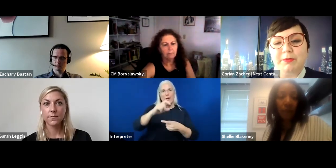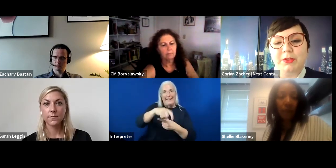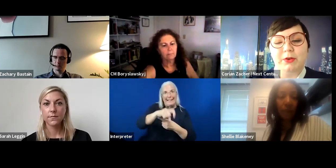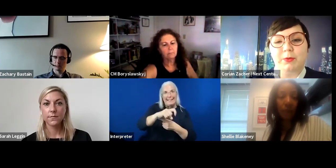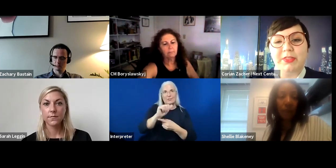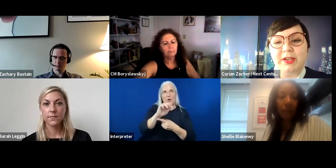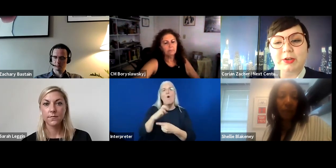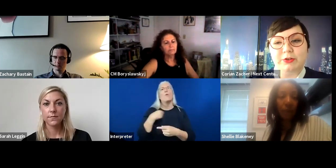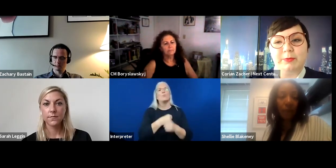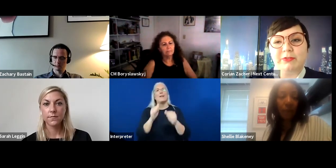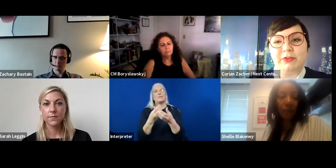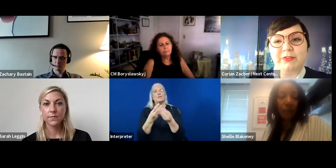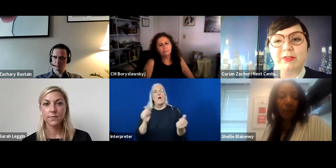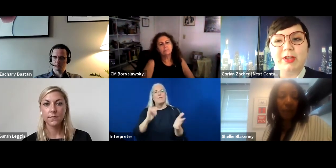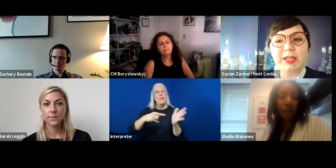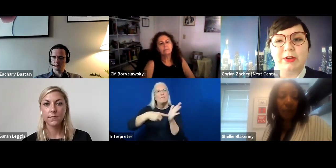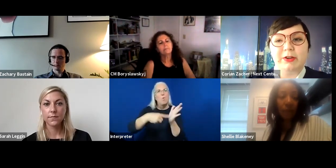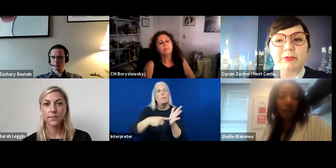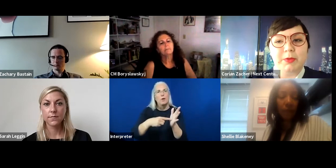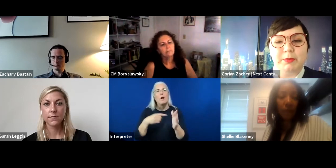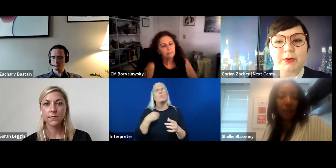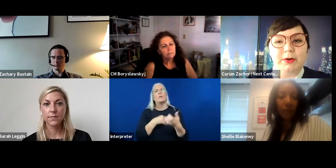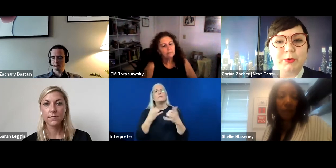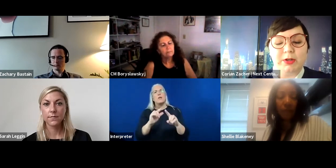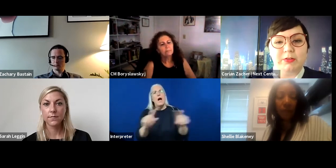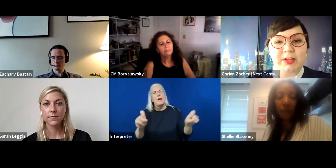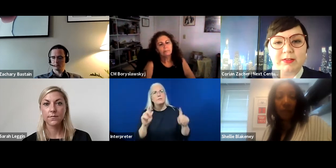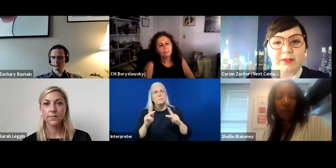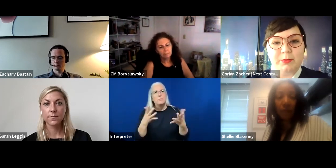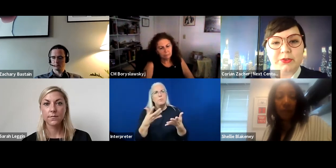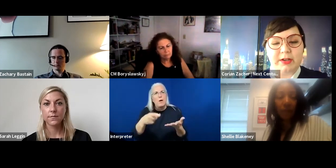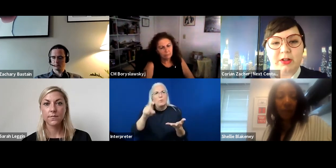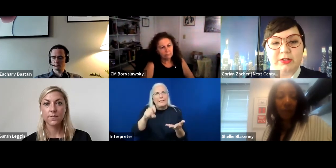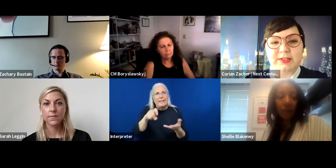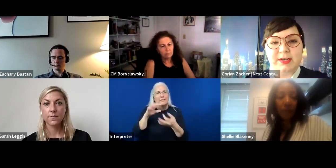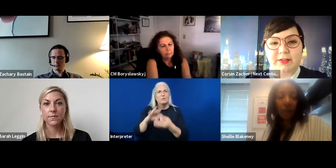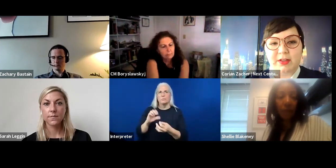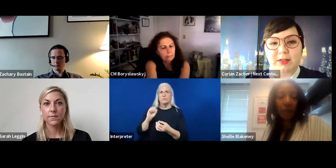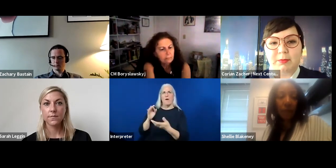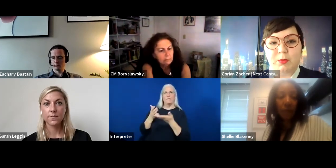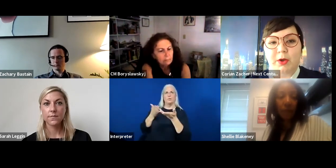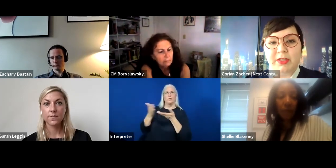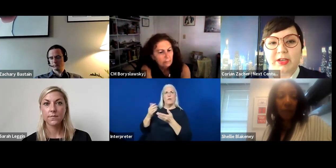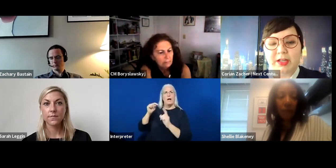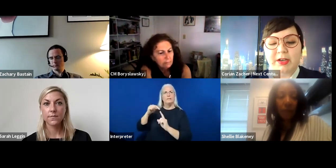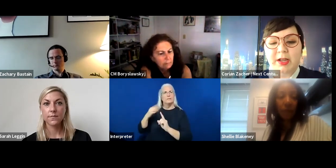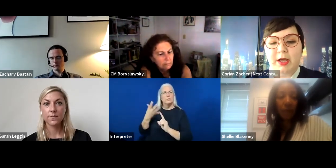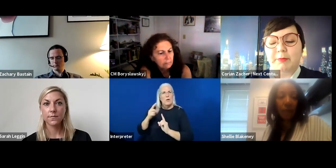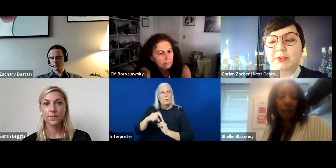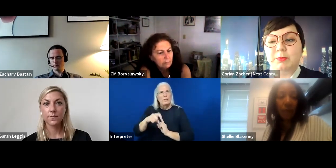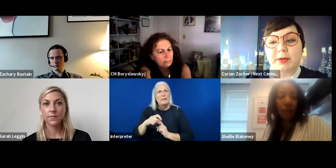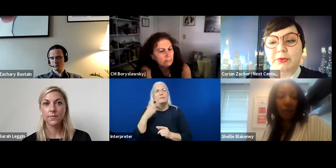people, what they need in terms of service, hearing from people who are using accessible technologies and asking them what they